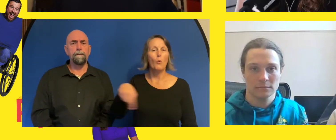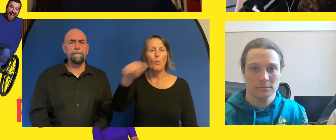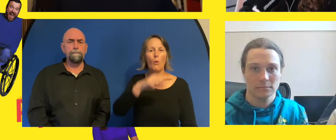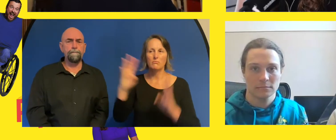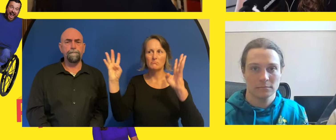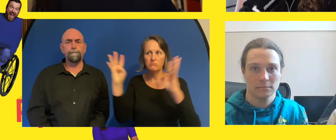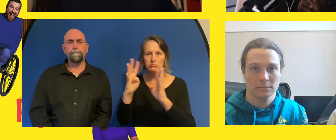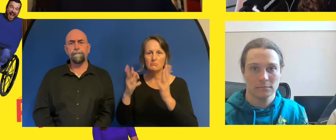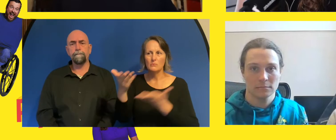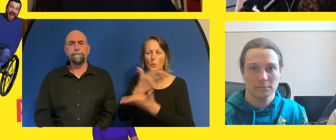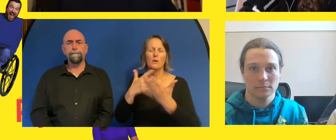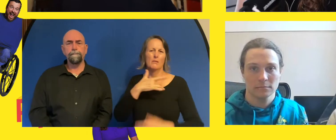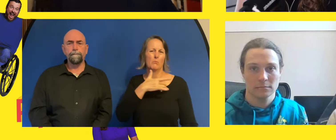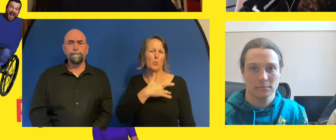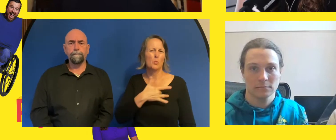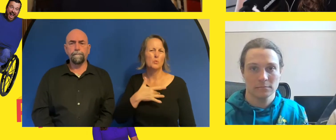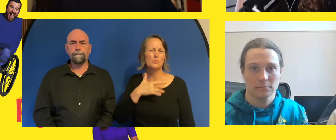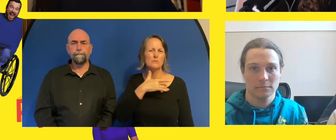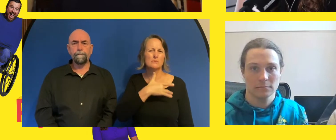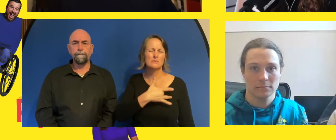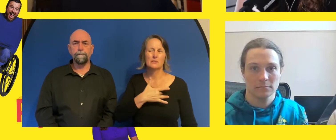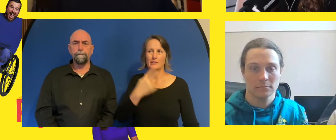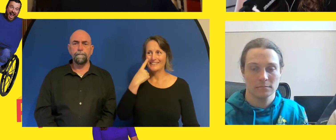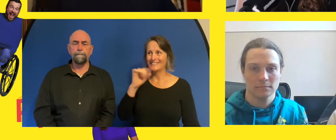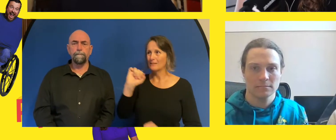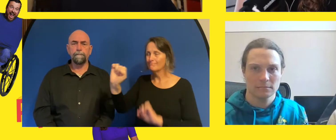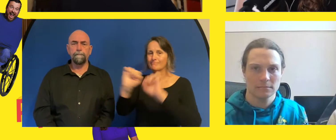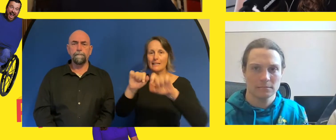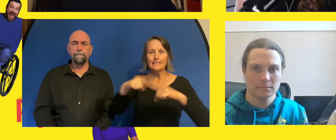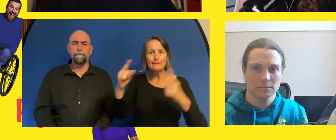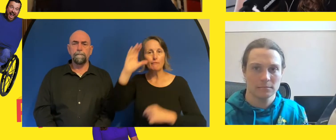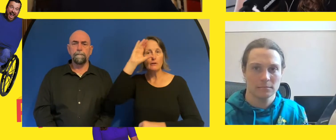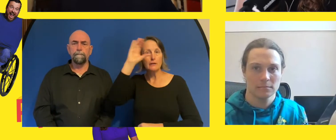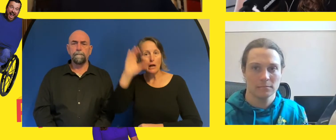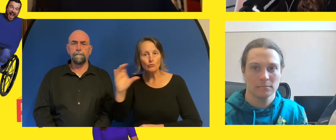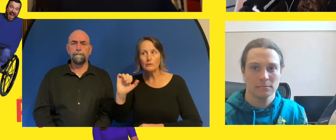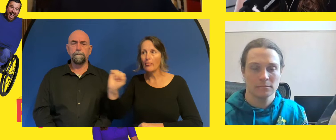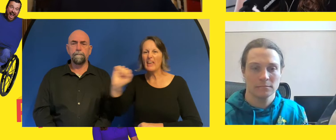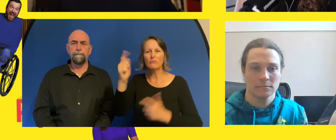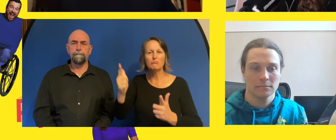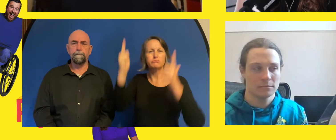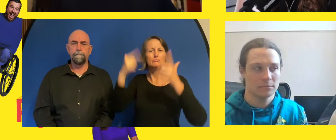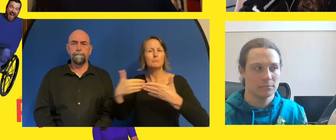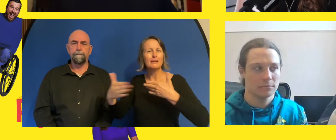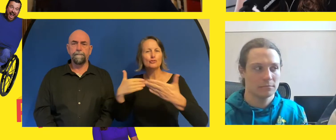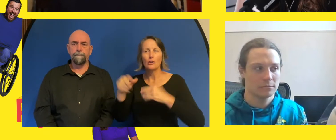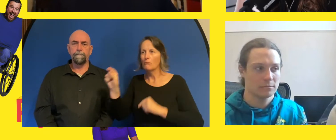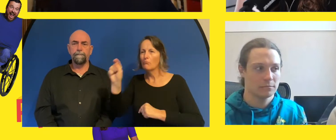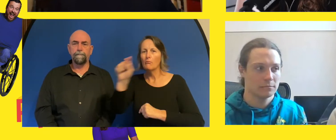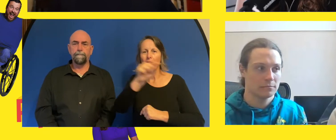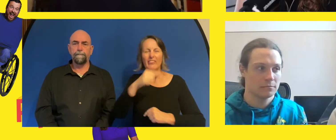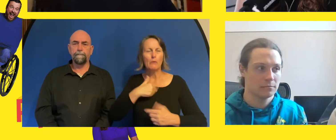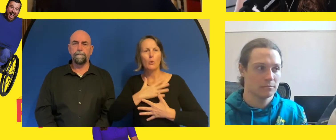different countries were all visibly moved by the situation. I think what it just brought home to us is that whilst, we